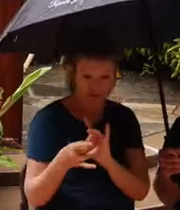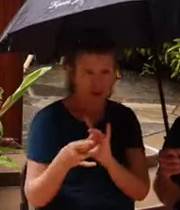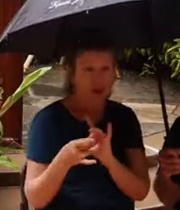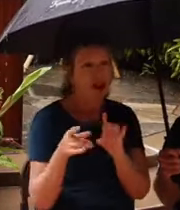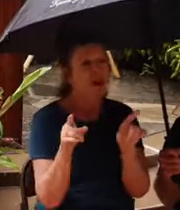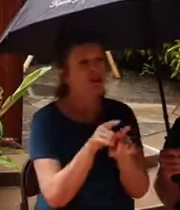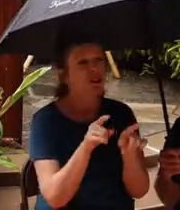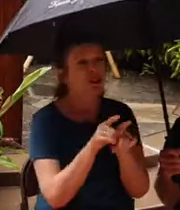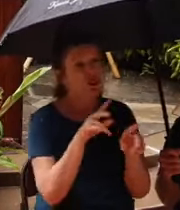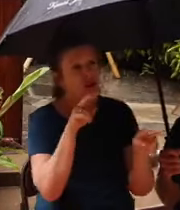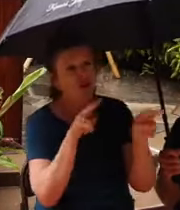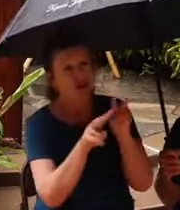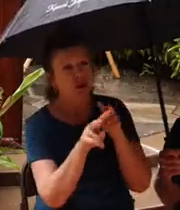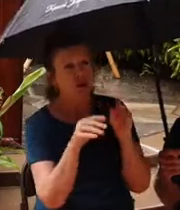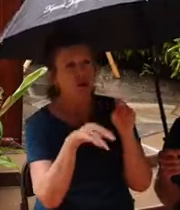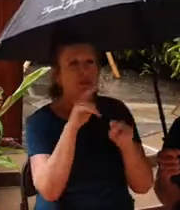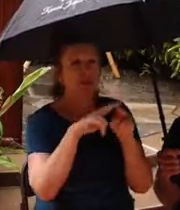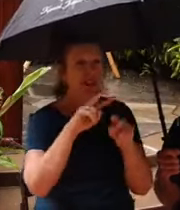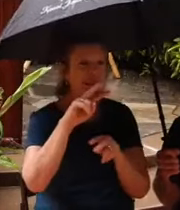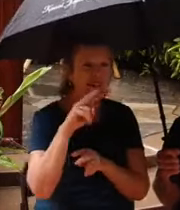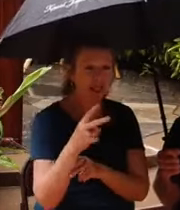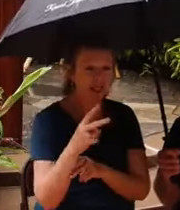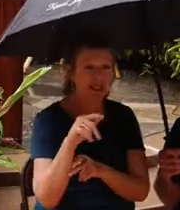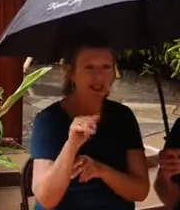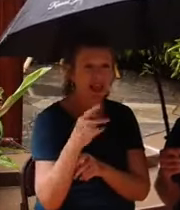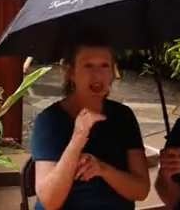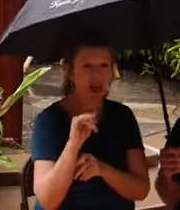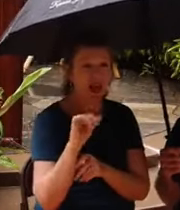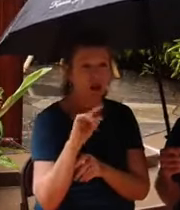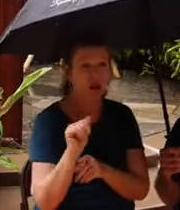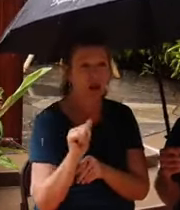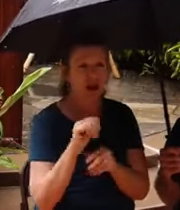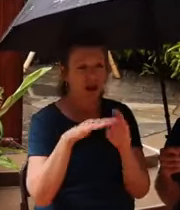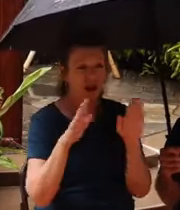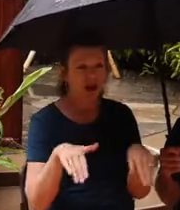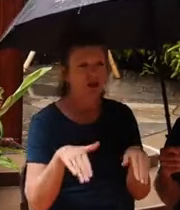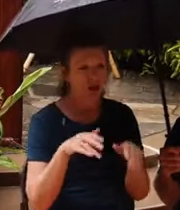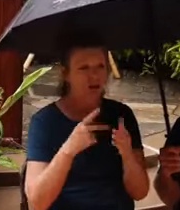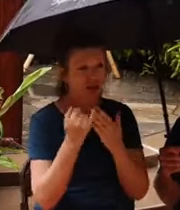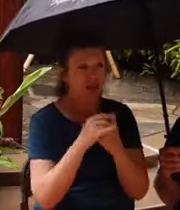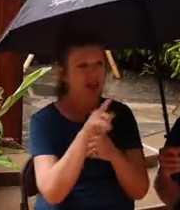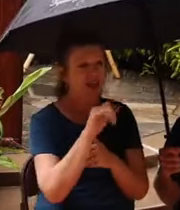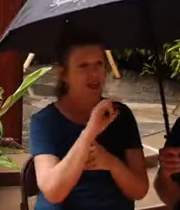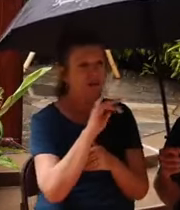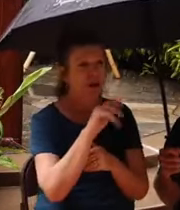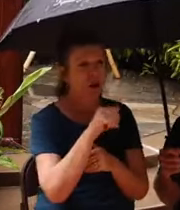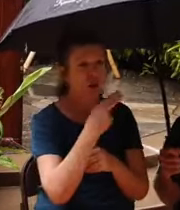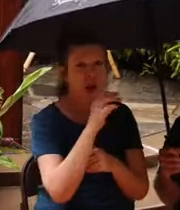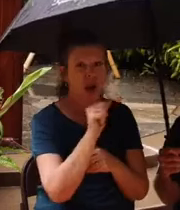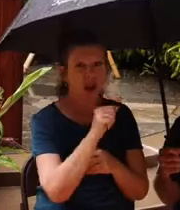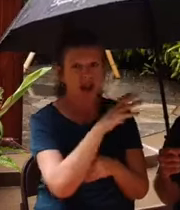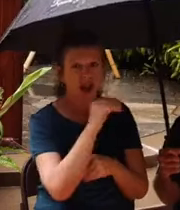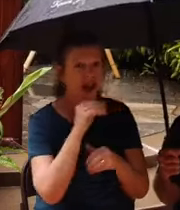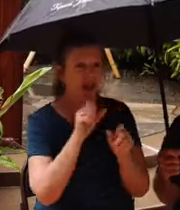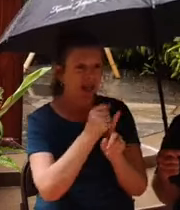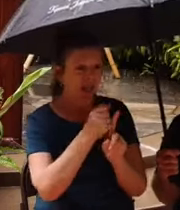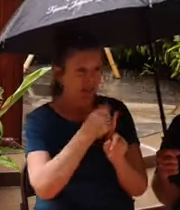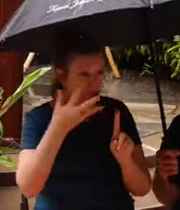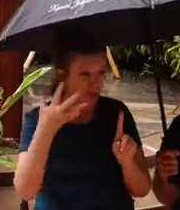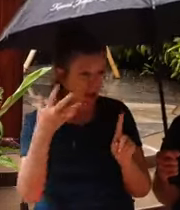to building a second Kealaula housing project at Limaola and expanding the